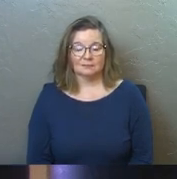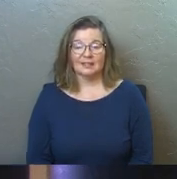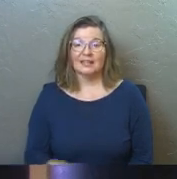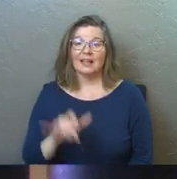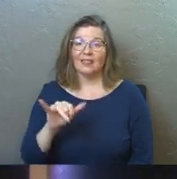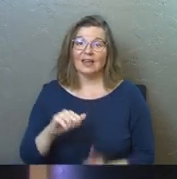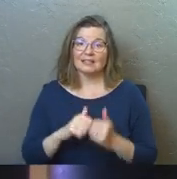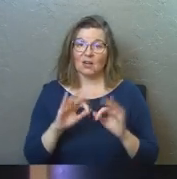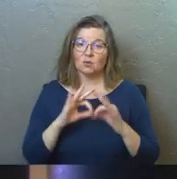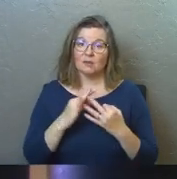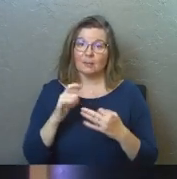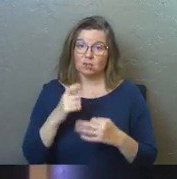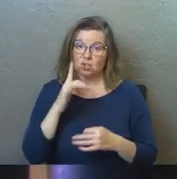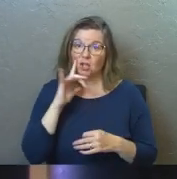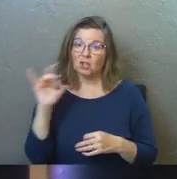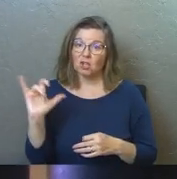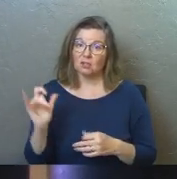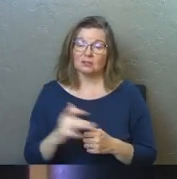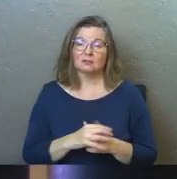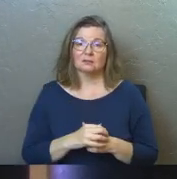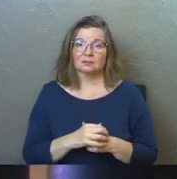That is how your family should look.